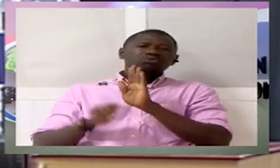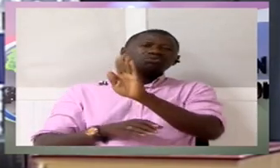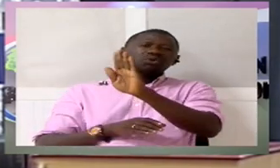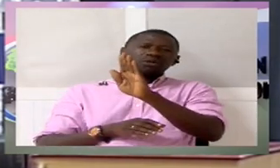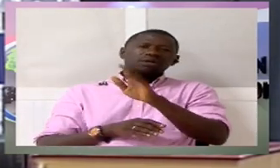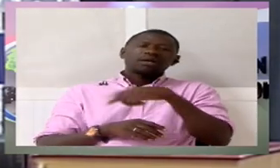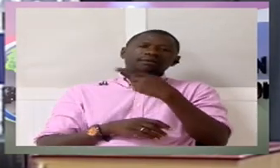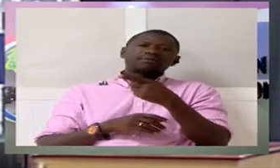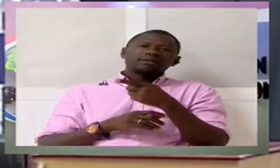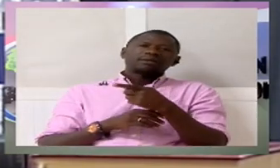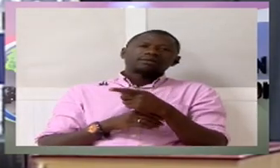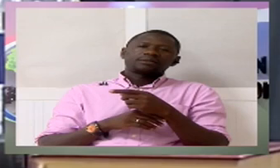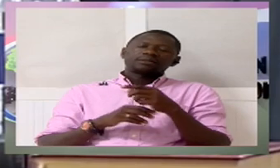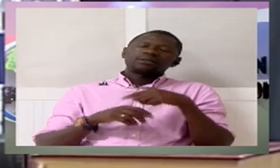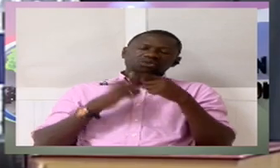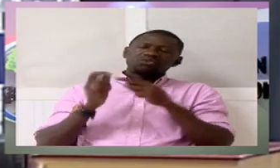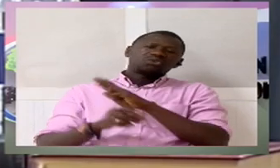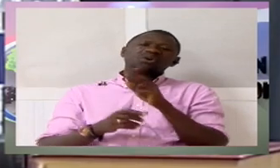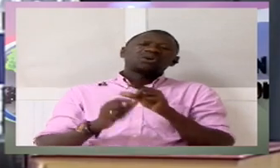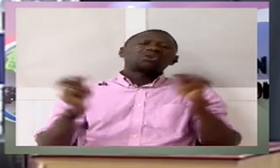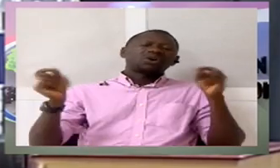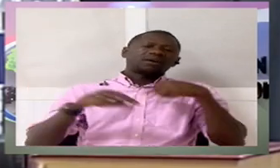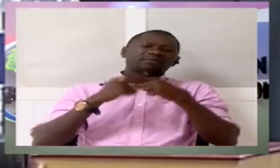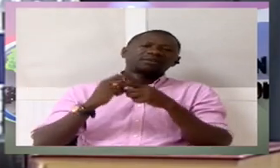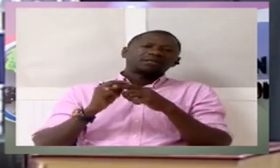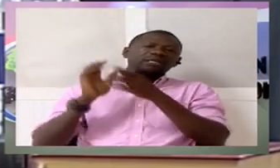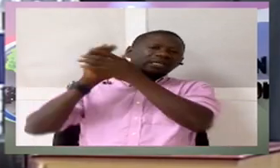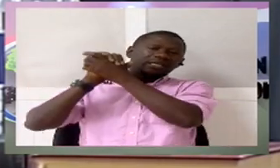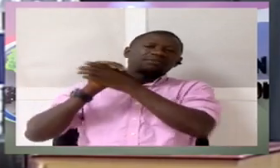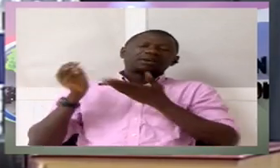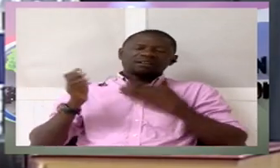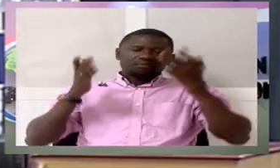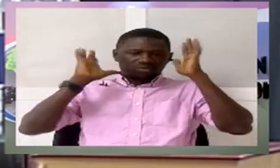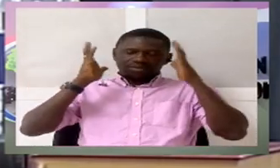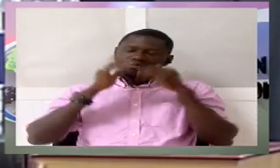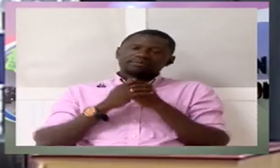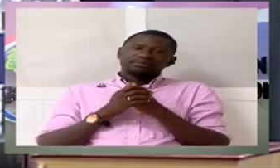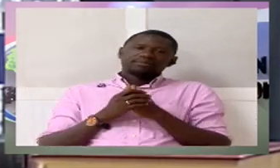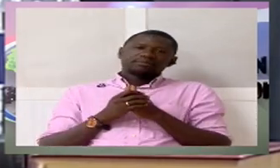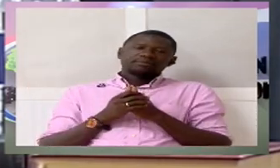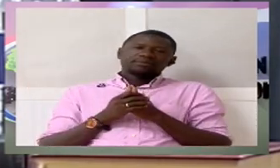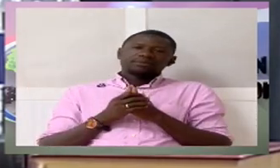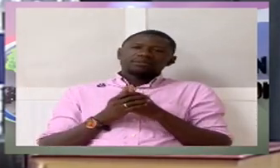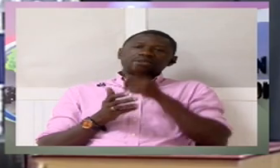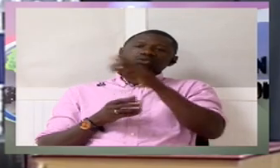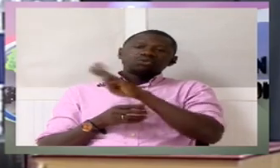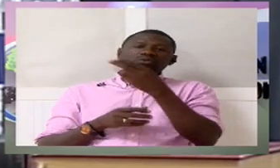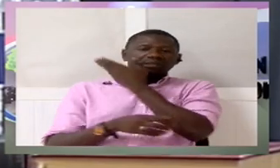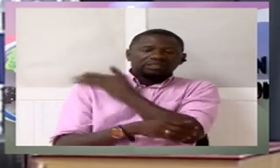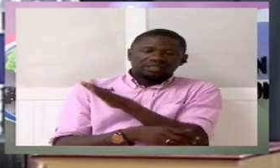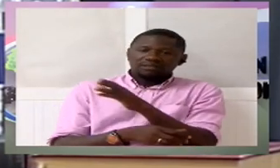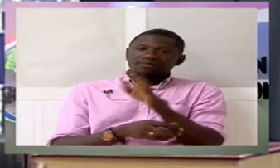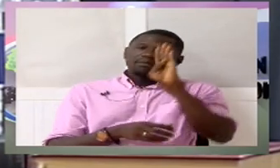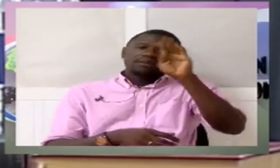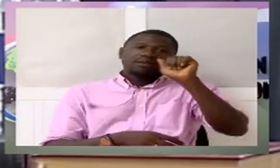Mamme Gaddafi fana a problem also. Not long after, Gaddafi also had a problem. Amai Baba Abula. He did not release Baba.